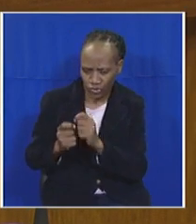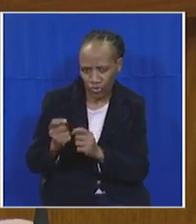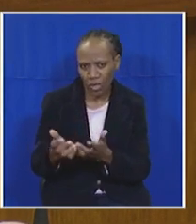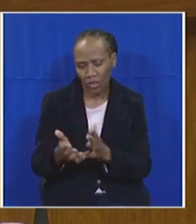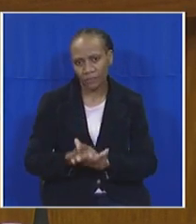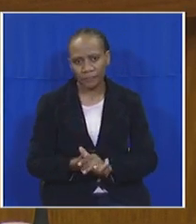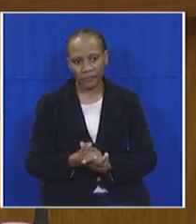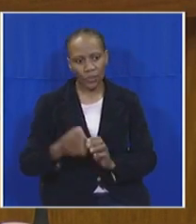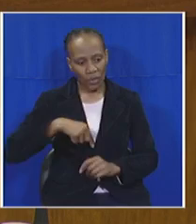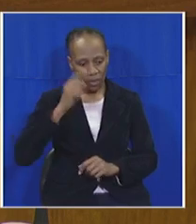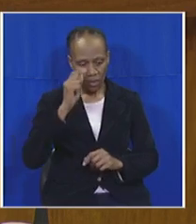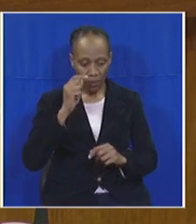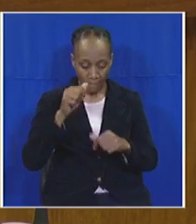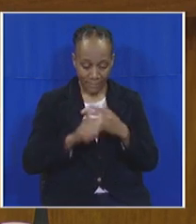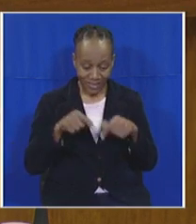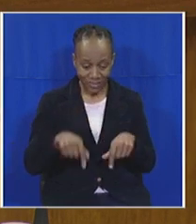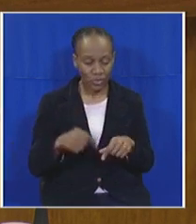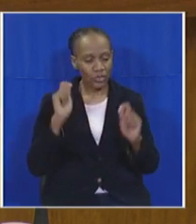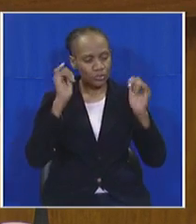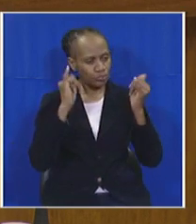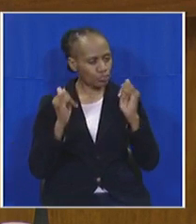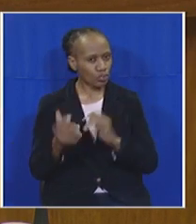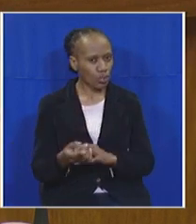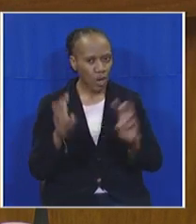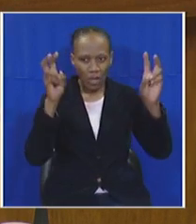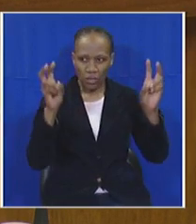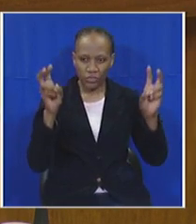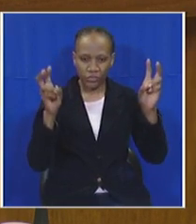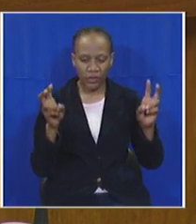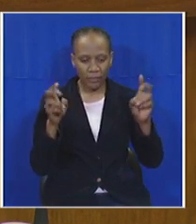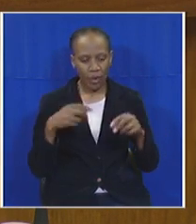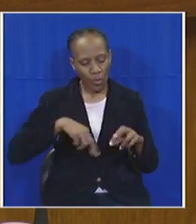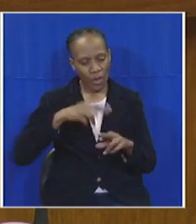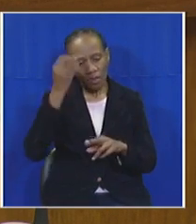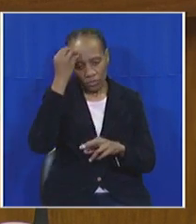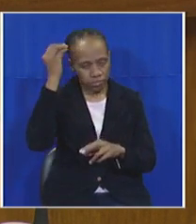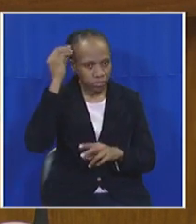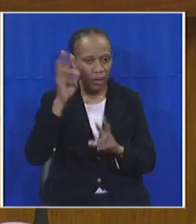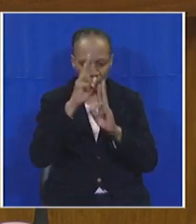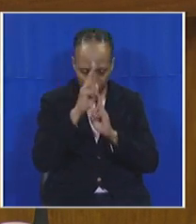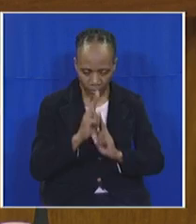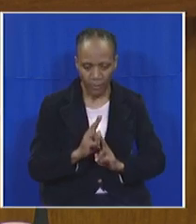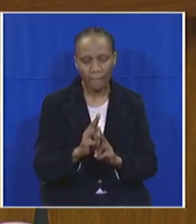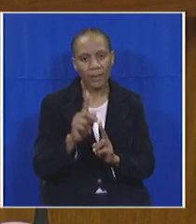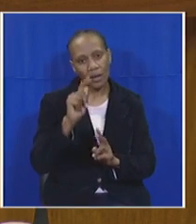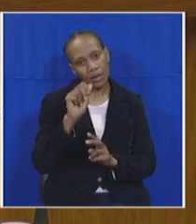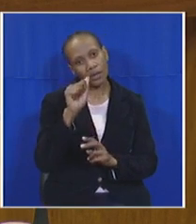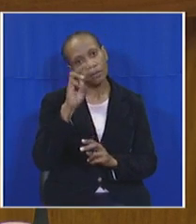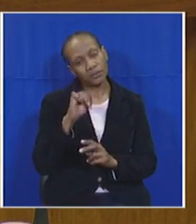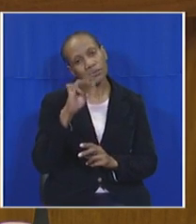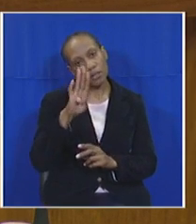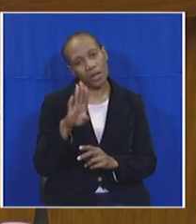Tambo. Nami mangizwakalise ilaka lami ngoku ngalobu budlova nobulwane obenzekayo